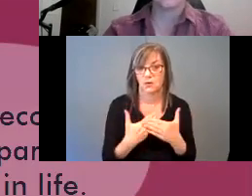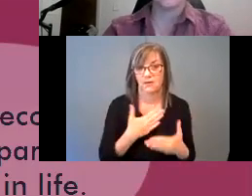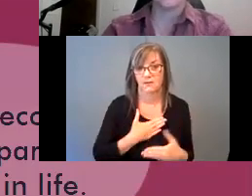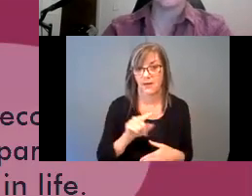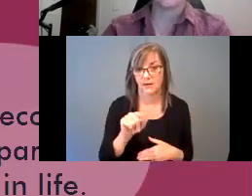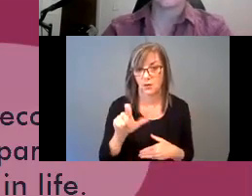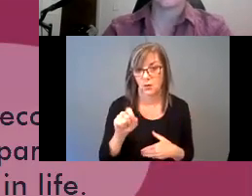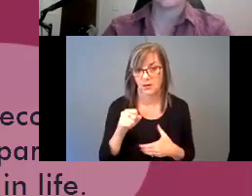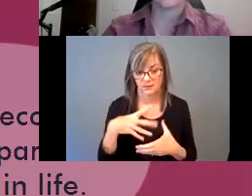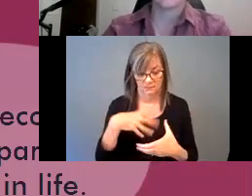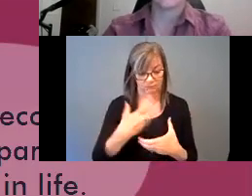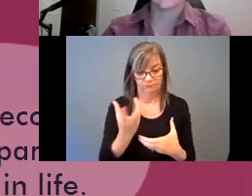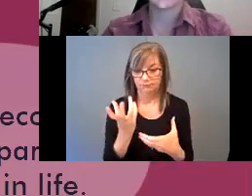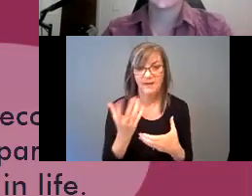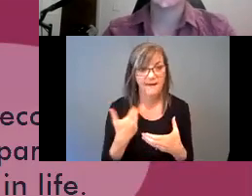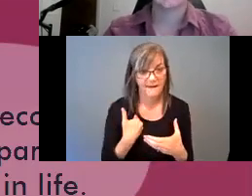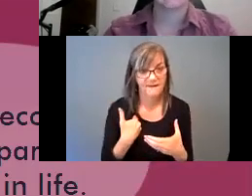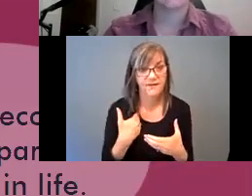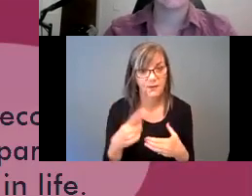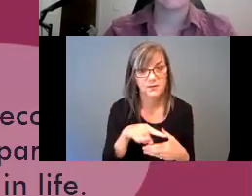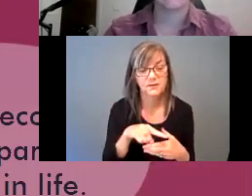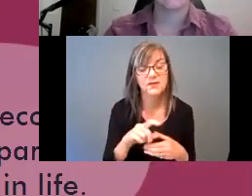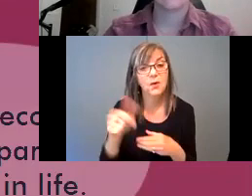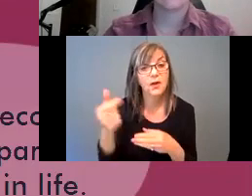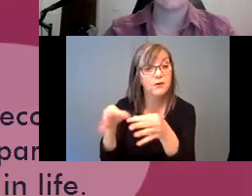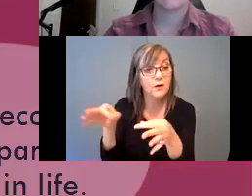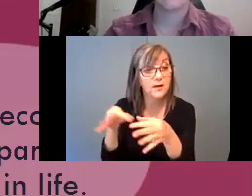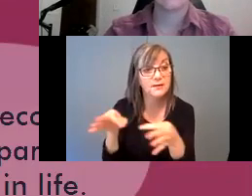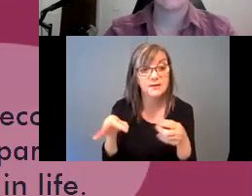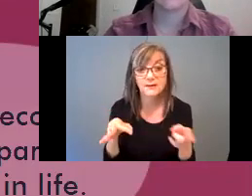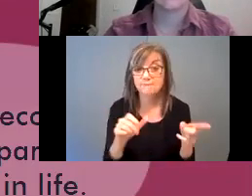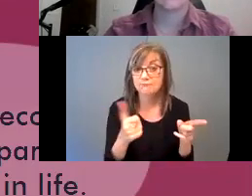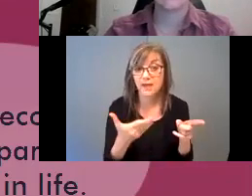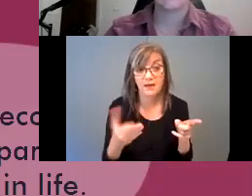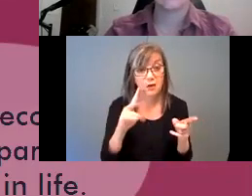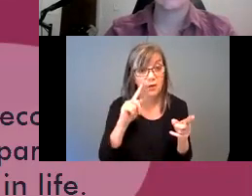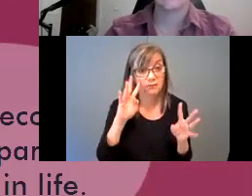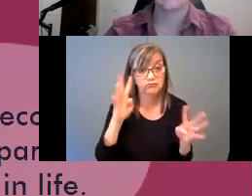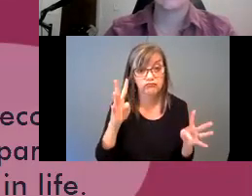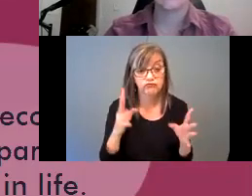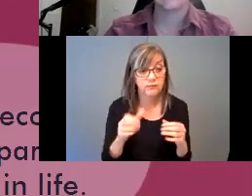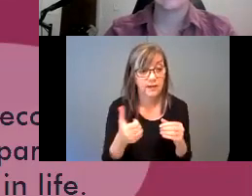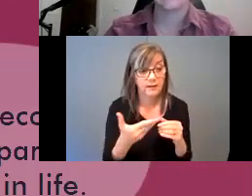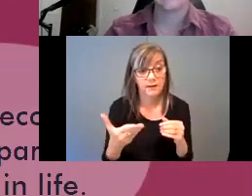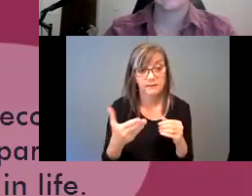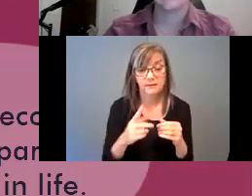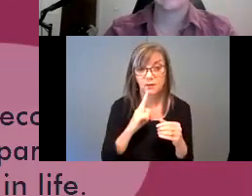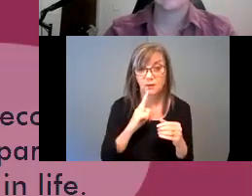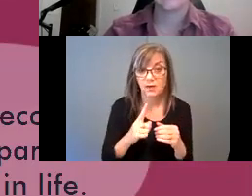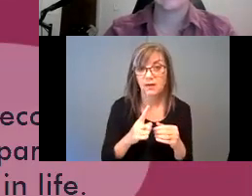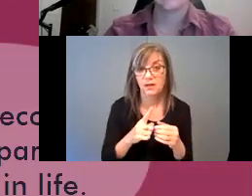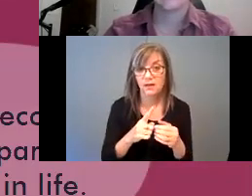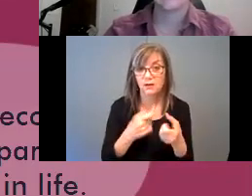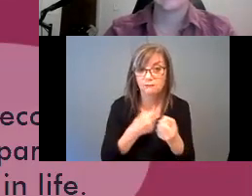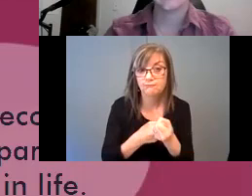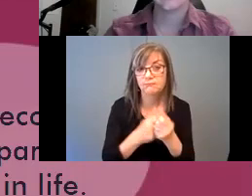So if you think of any other phrases or anything you can think of that celebrates healing, we'd love to